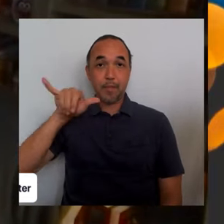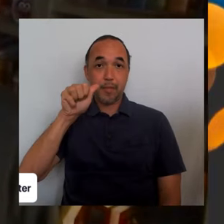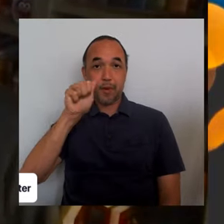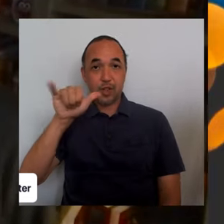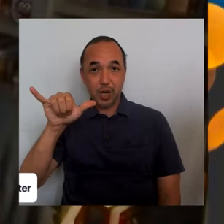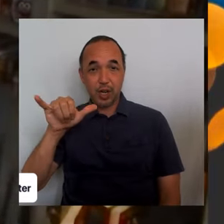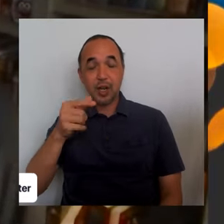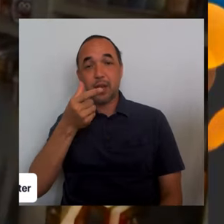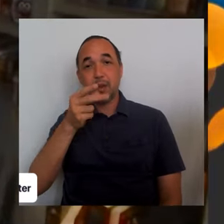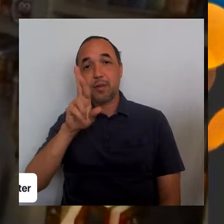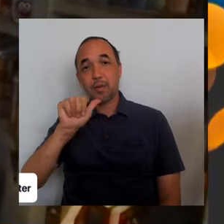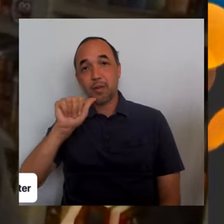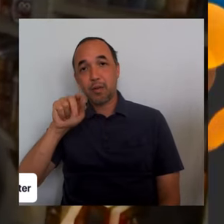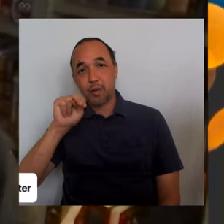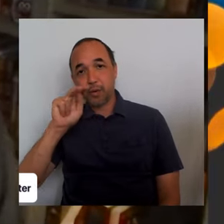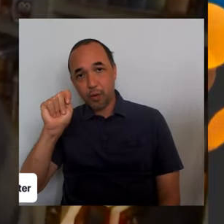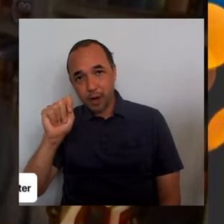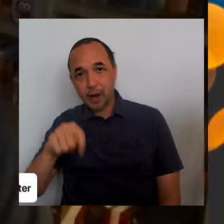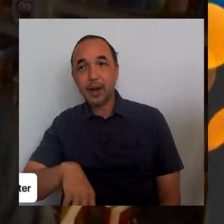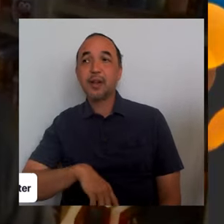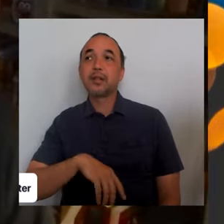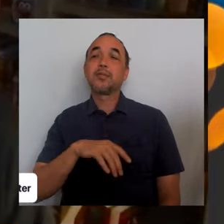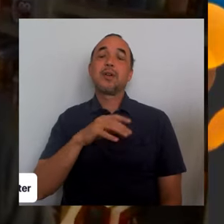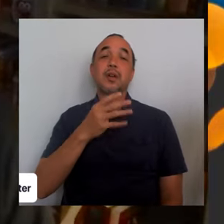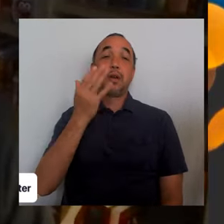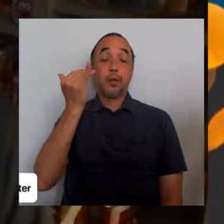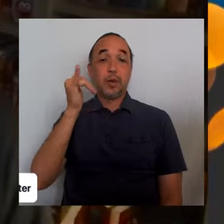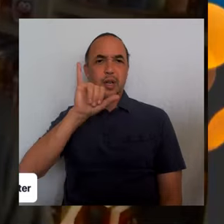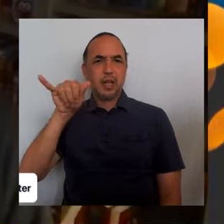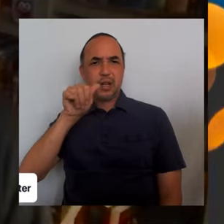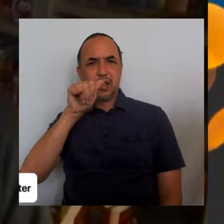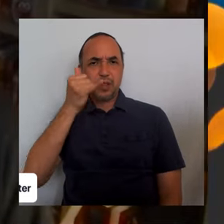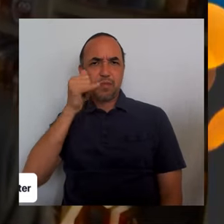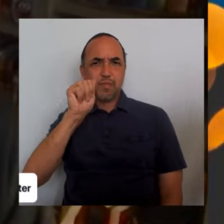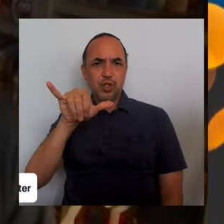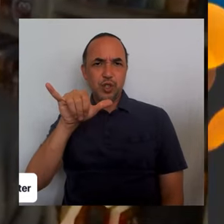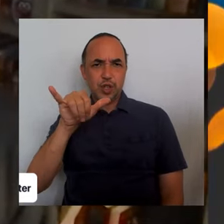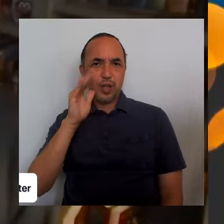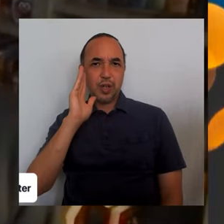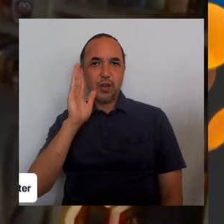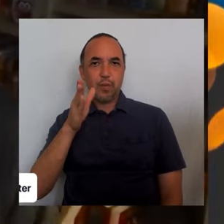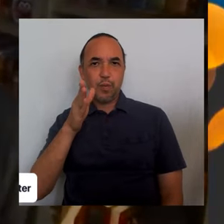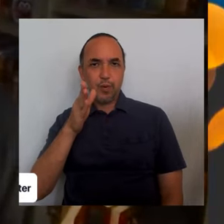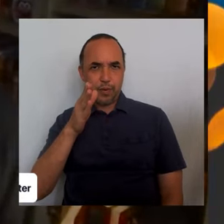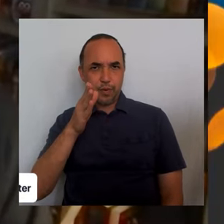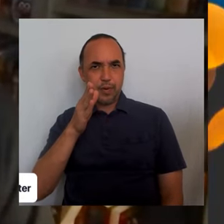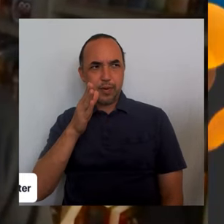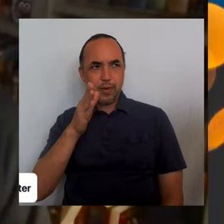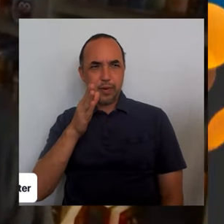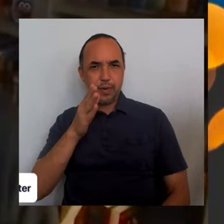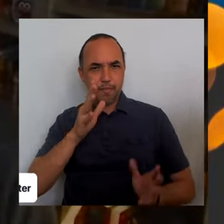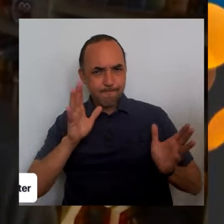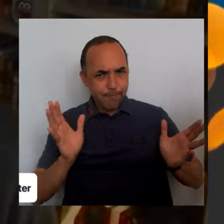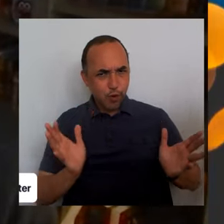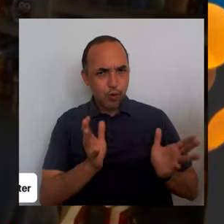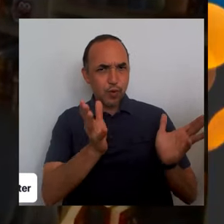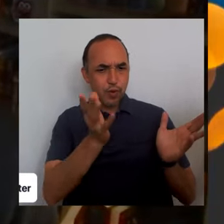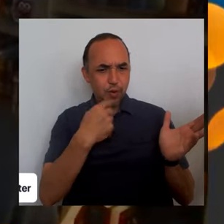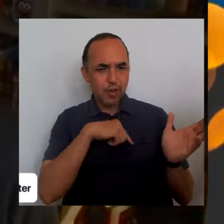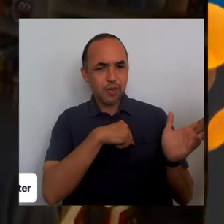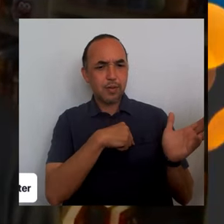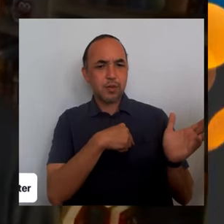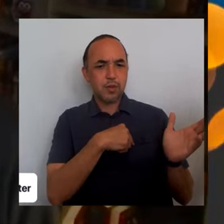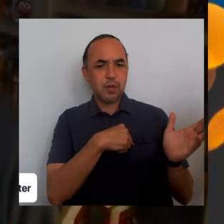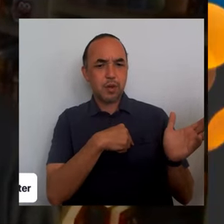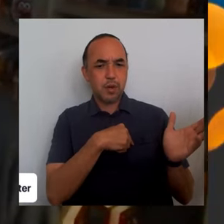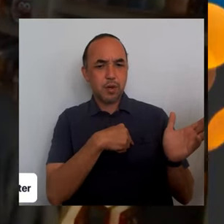Grant, and Jay would a lot of times push us to really, you know,